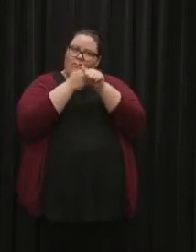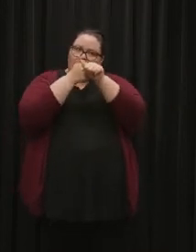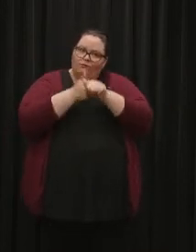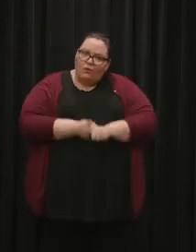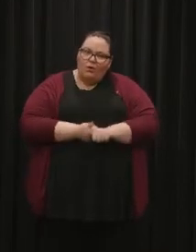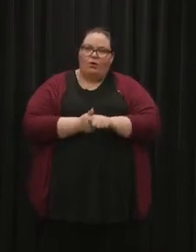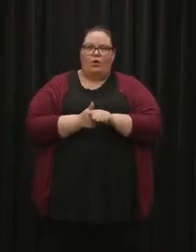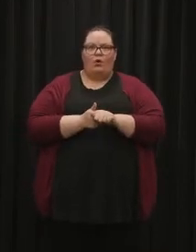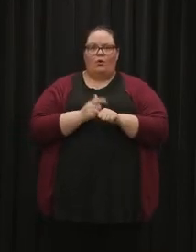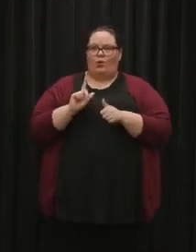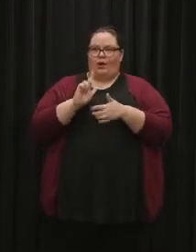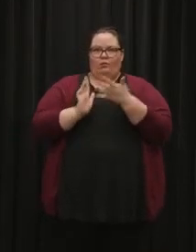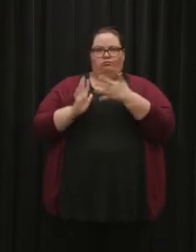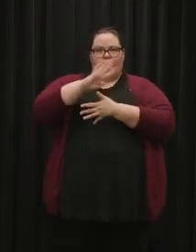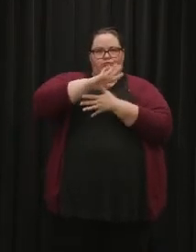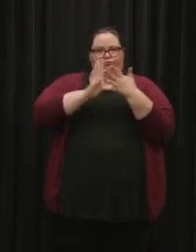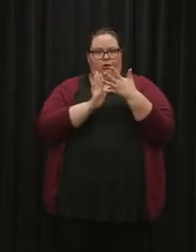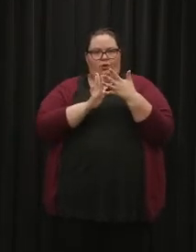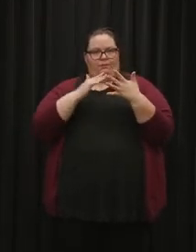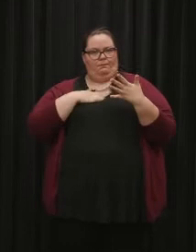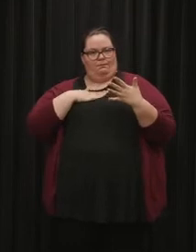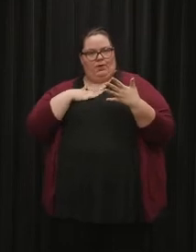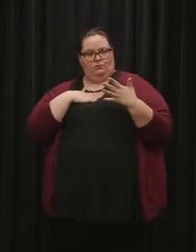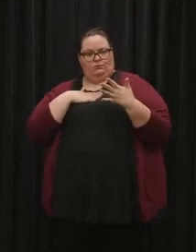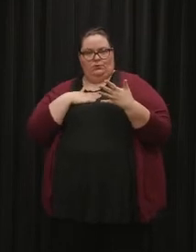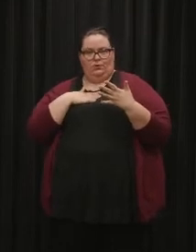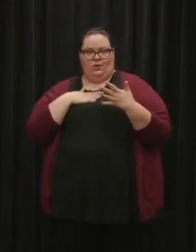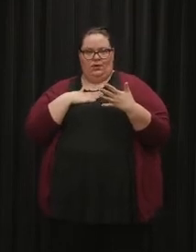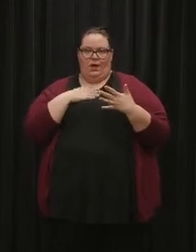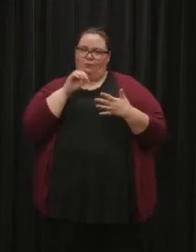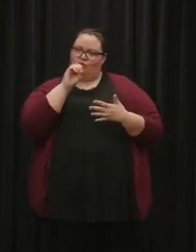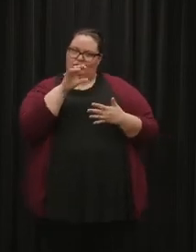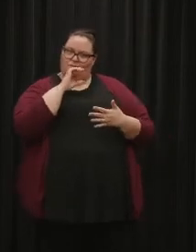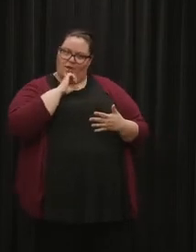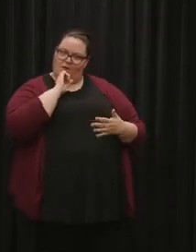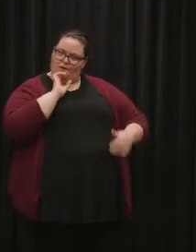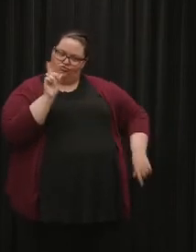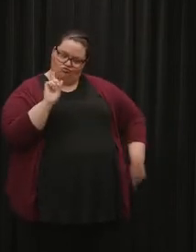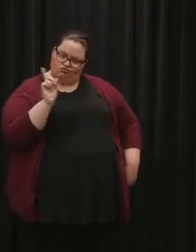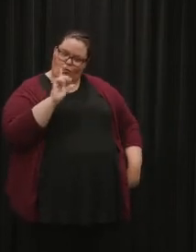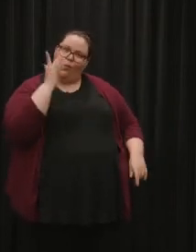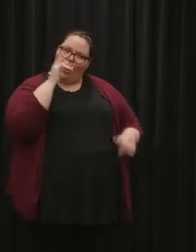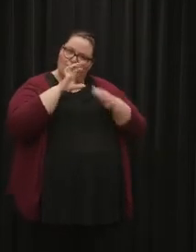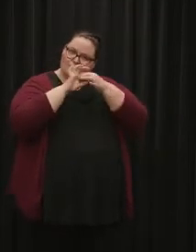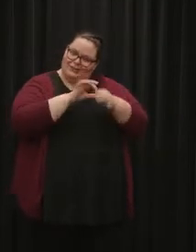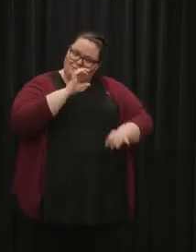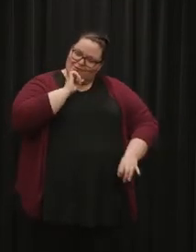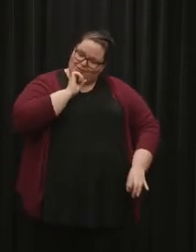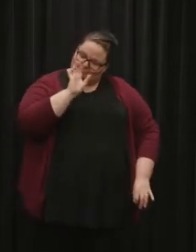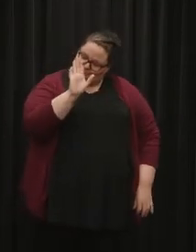that priority, in those priority lists. And I'm not going to tell you my age because it does go by age.